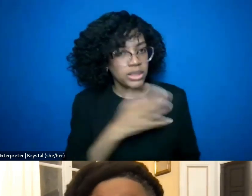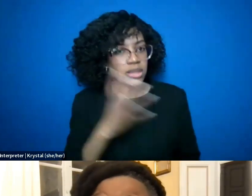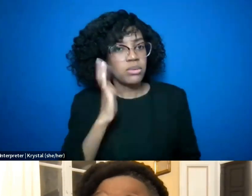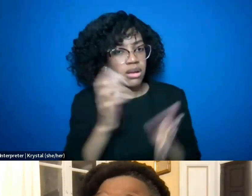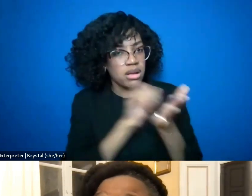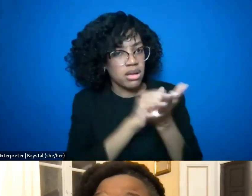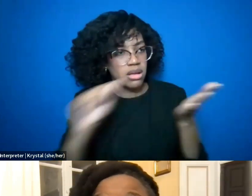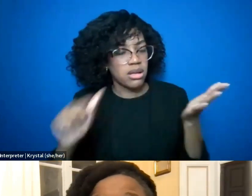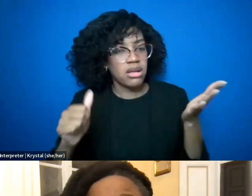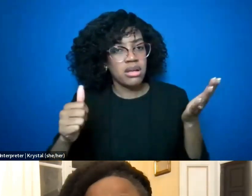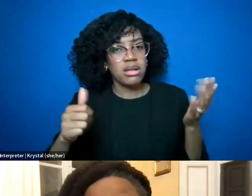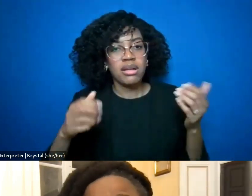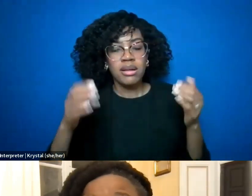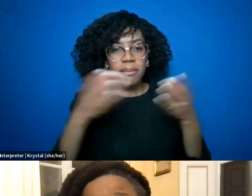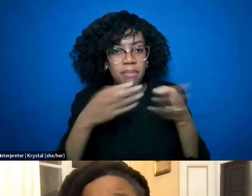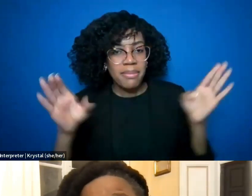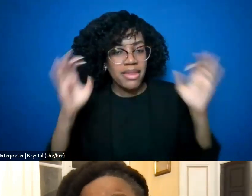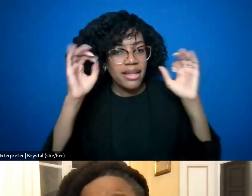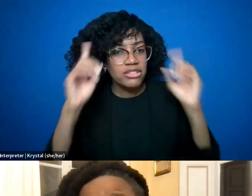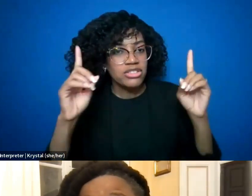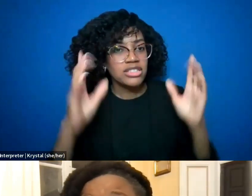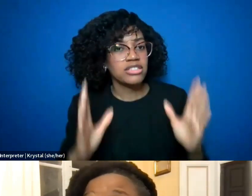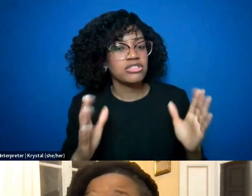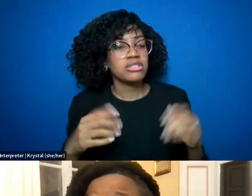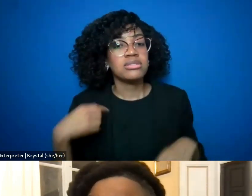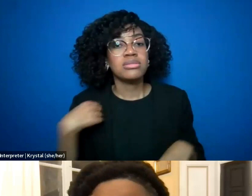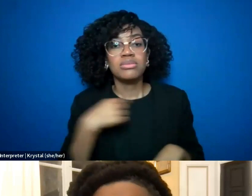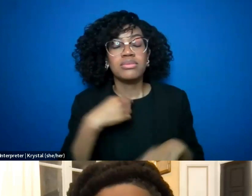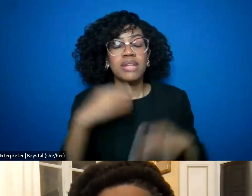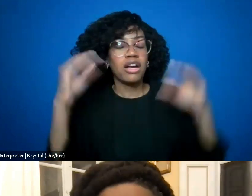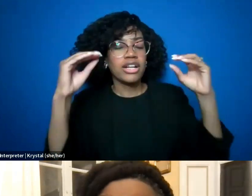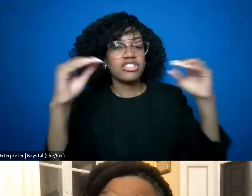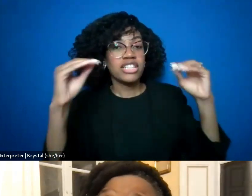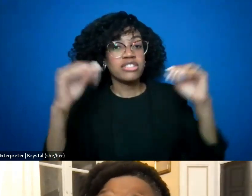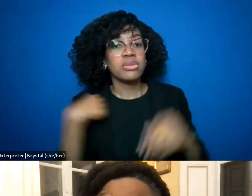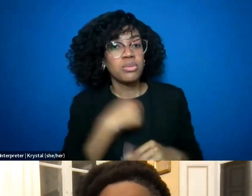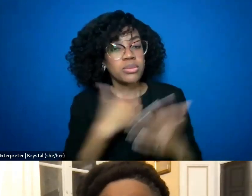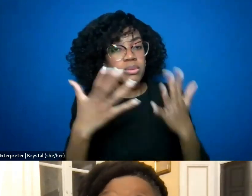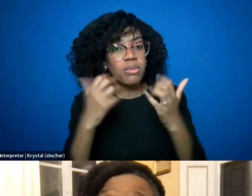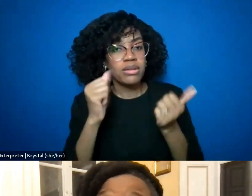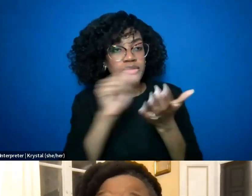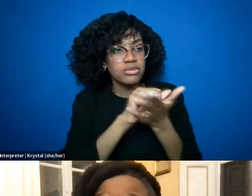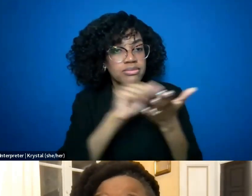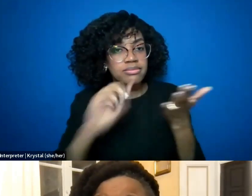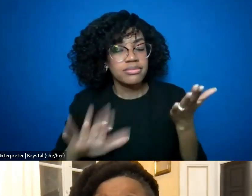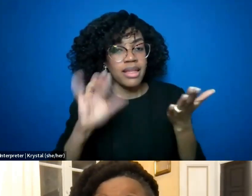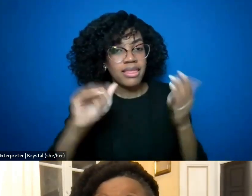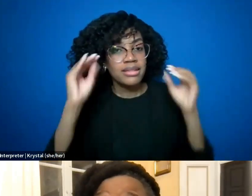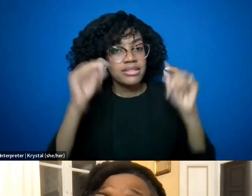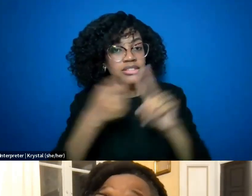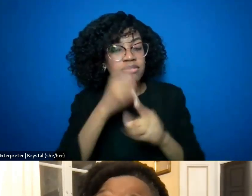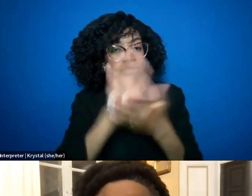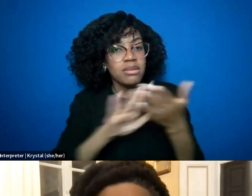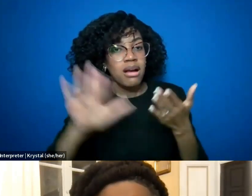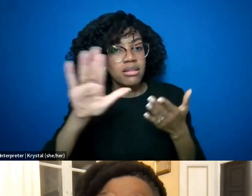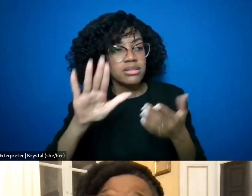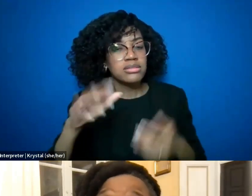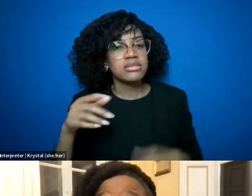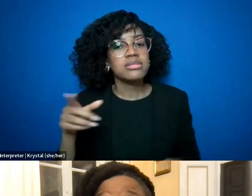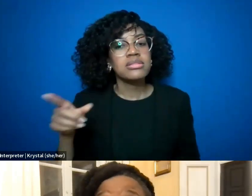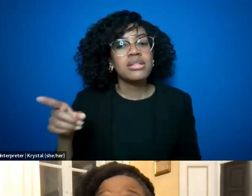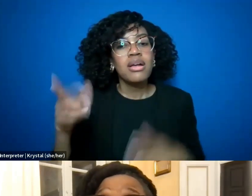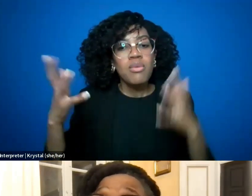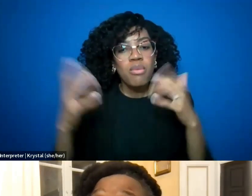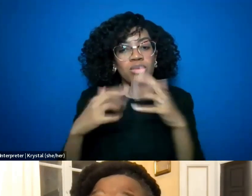education. We want to dismantle this institution, which was the primary driving institution behind